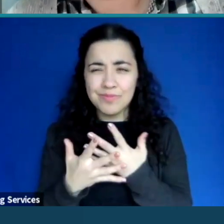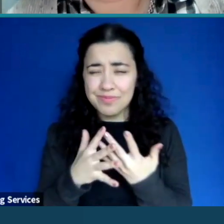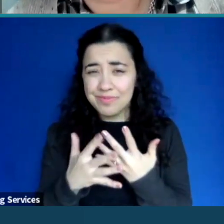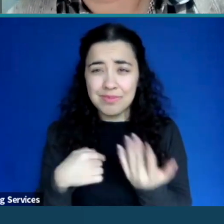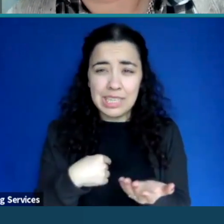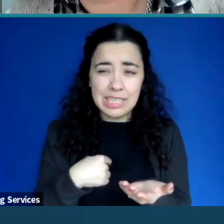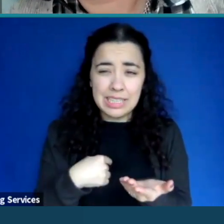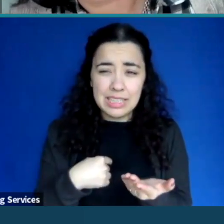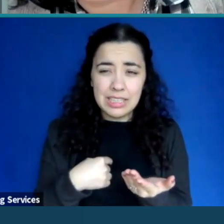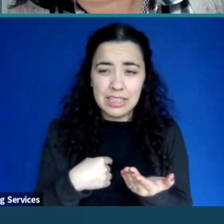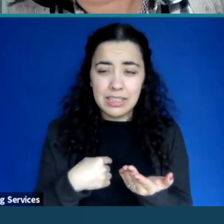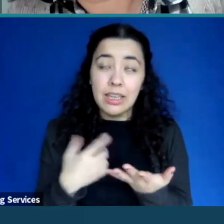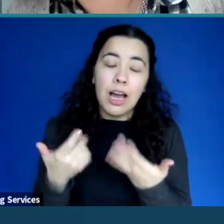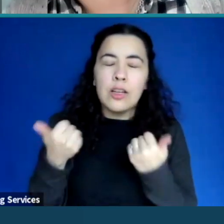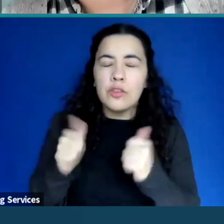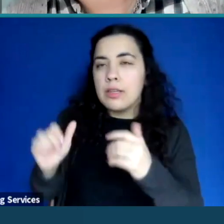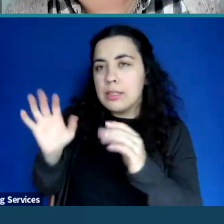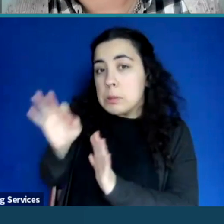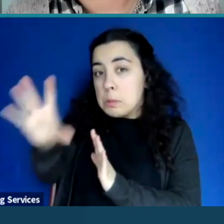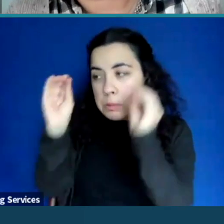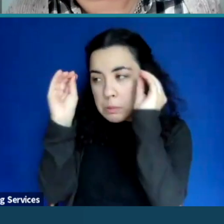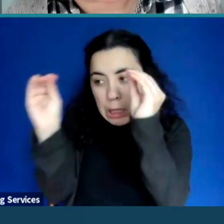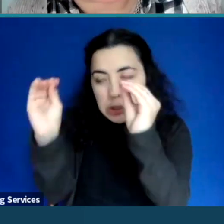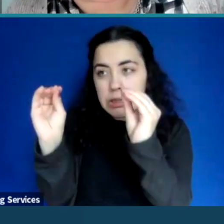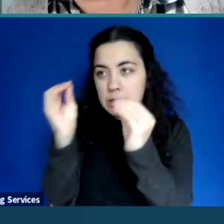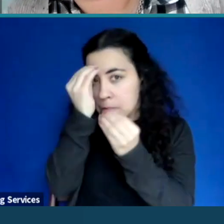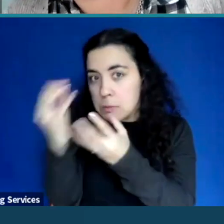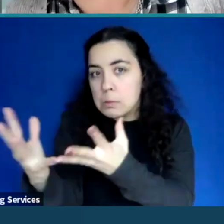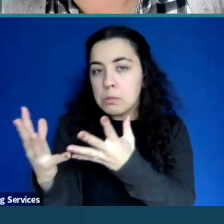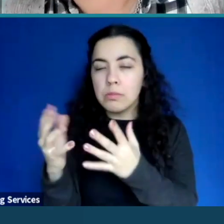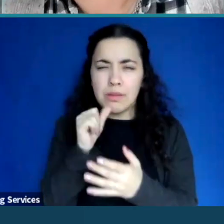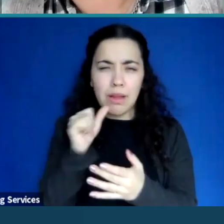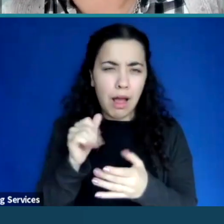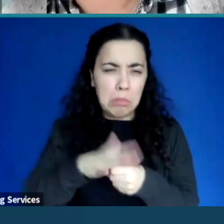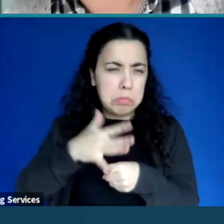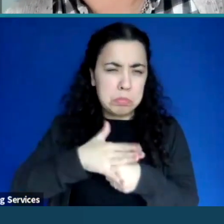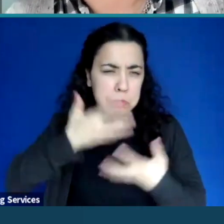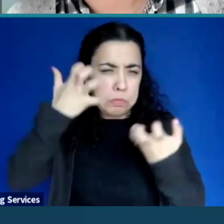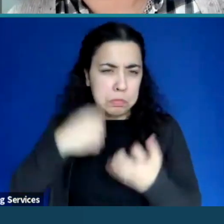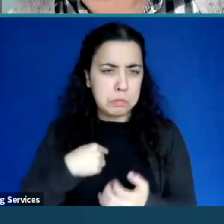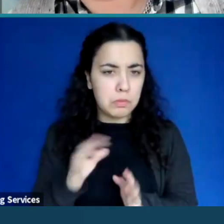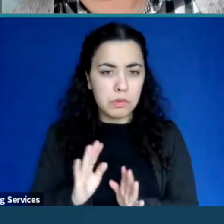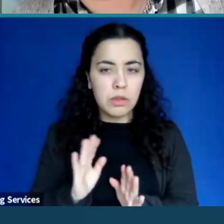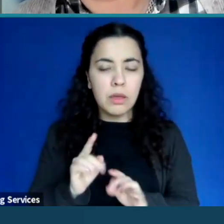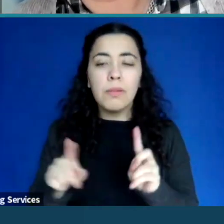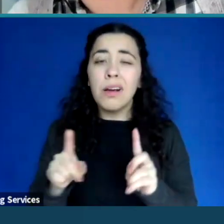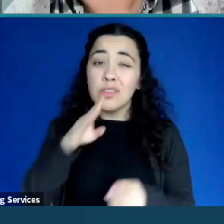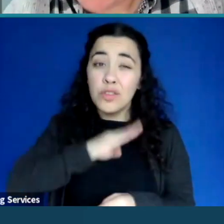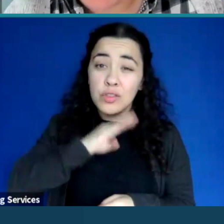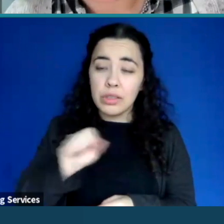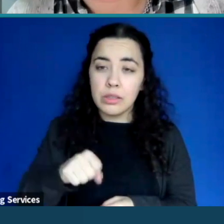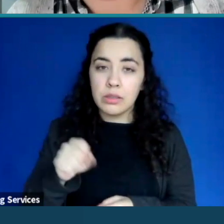I try to educate and not get angry, but it is